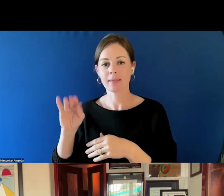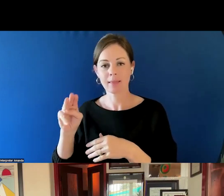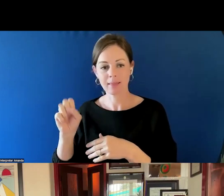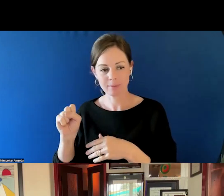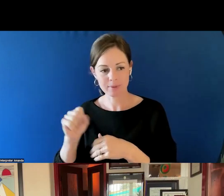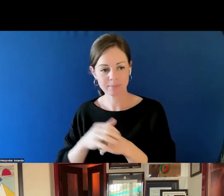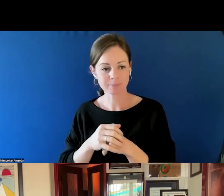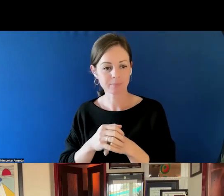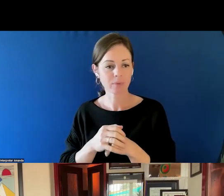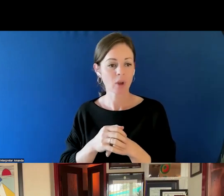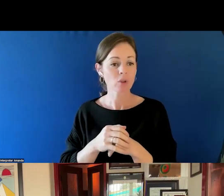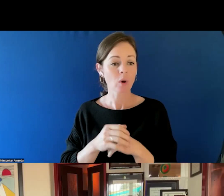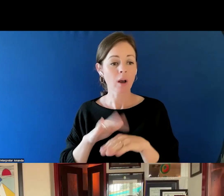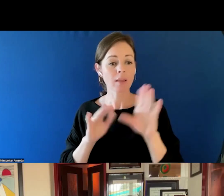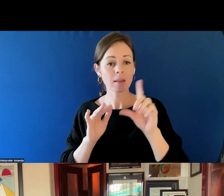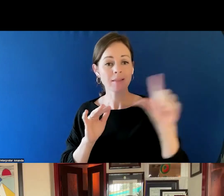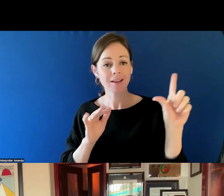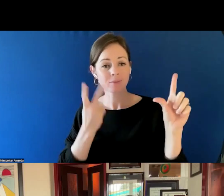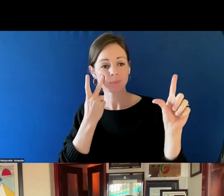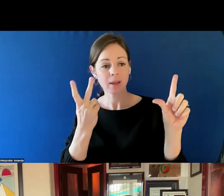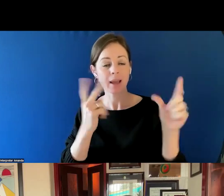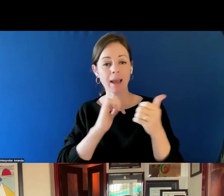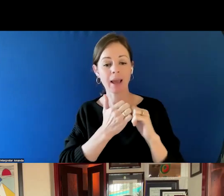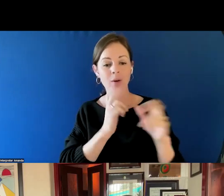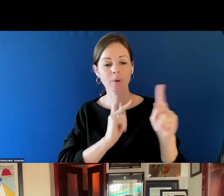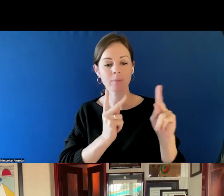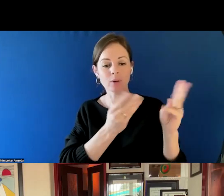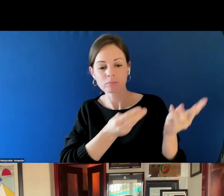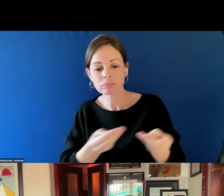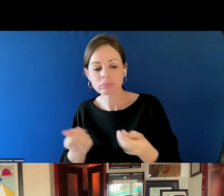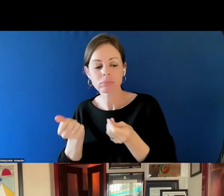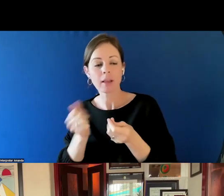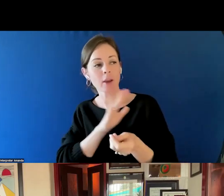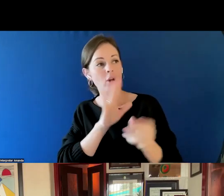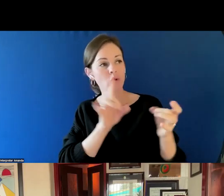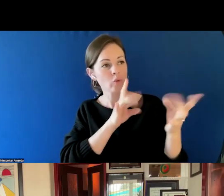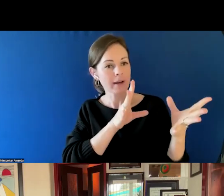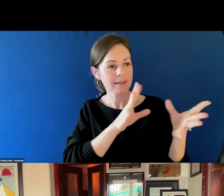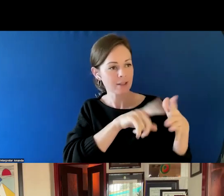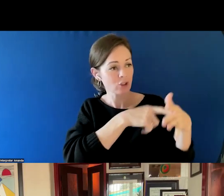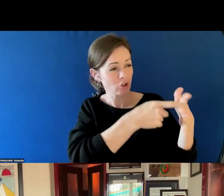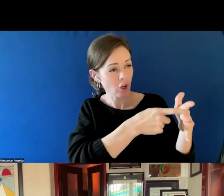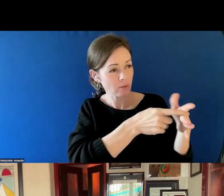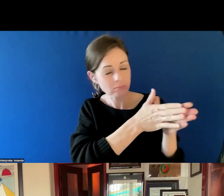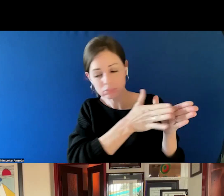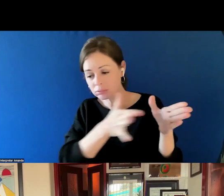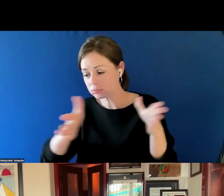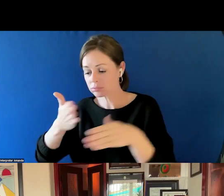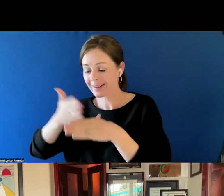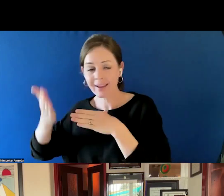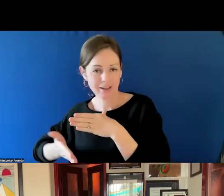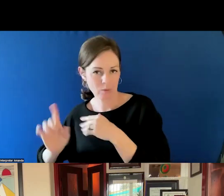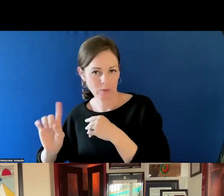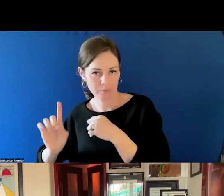this graphic on the left shows is how people flow, like where does their crisis episode start and where does it end? And so what we found just from